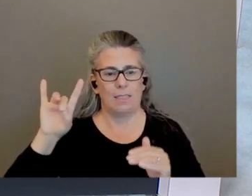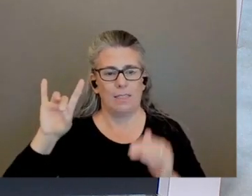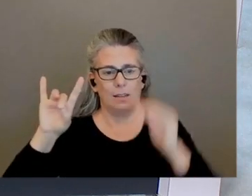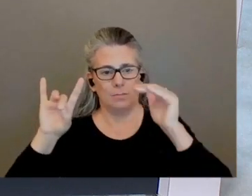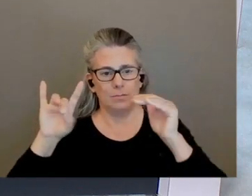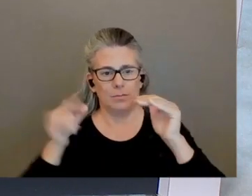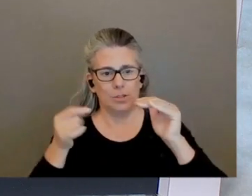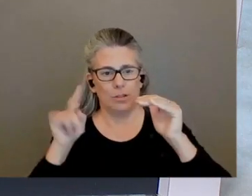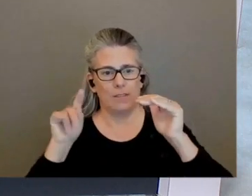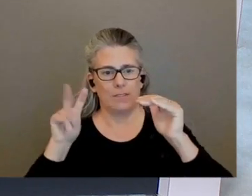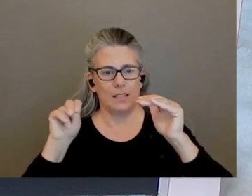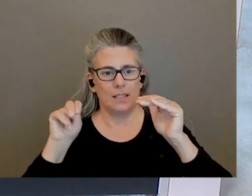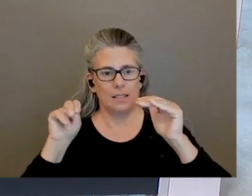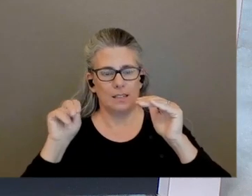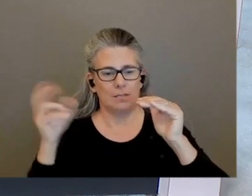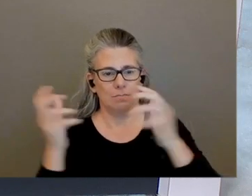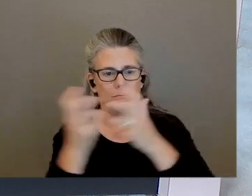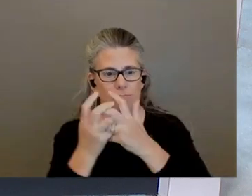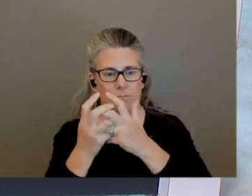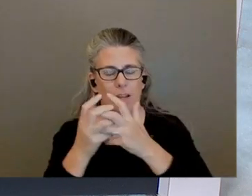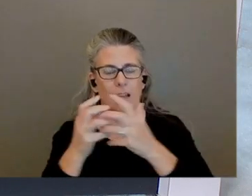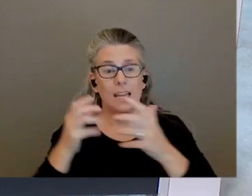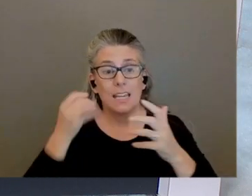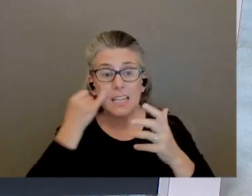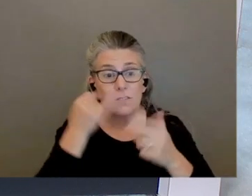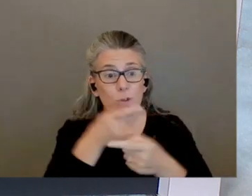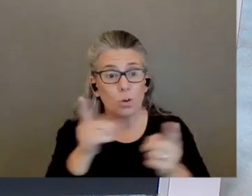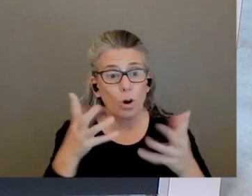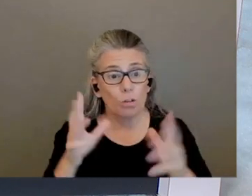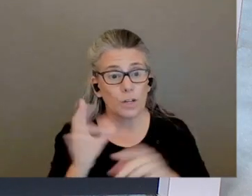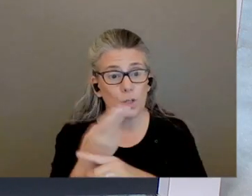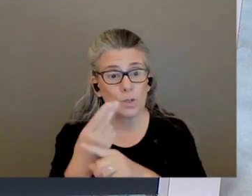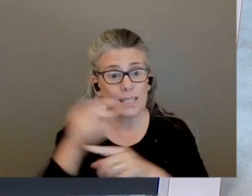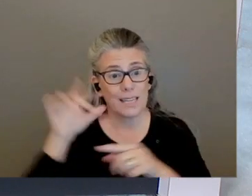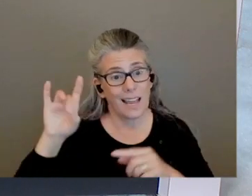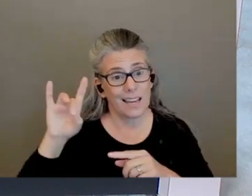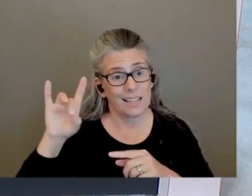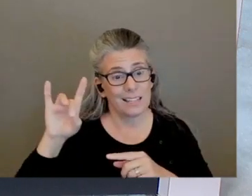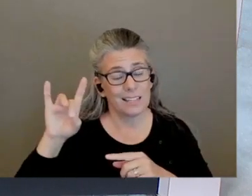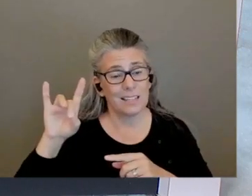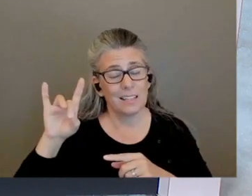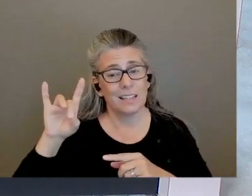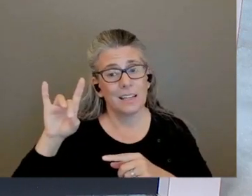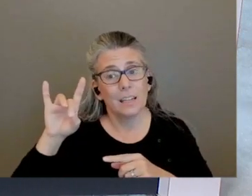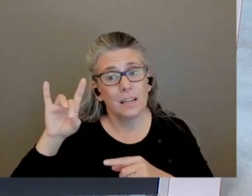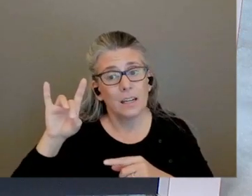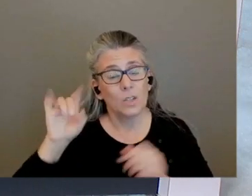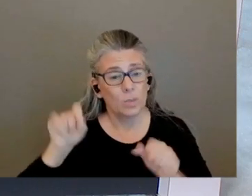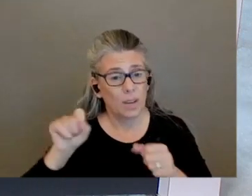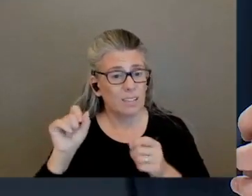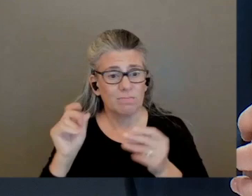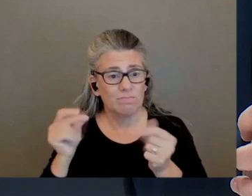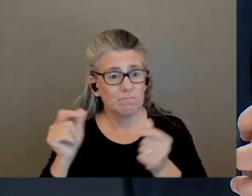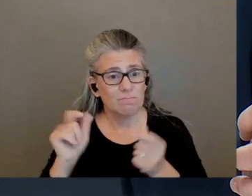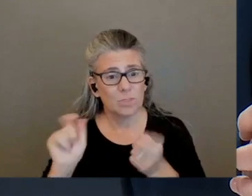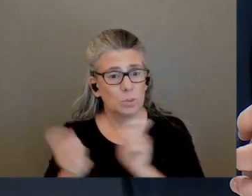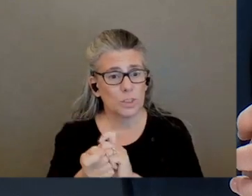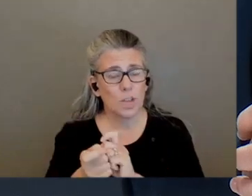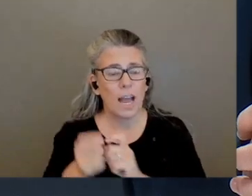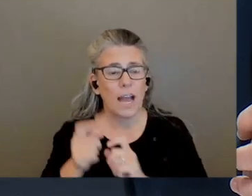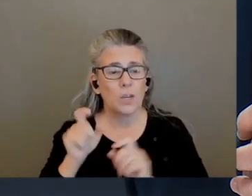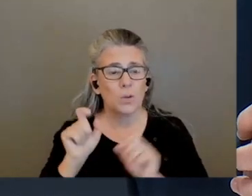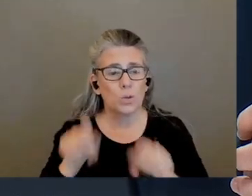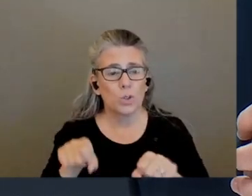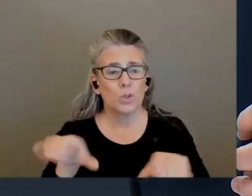already at 8, then you can switch. You can even do that. I was about to say in production, please don't